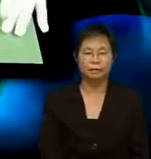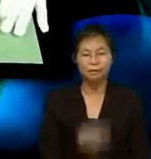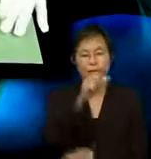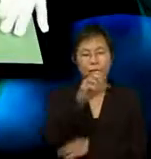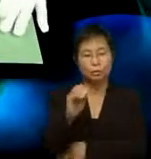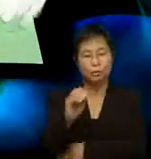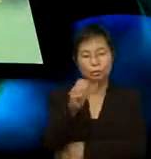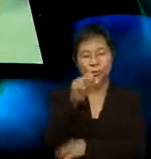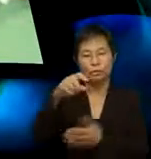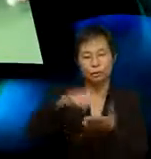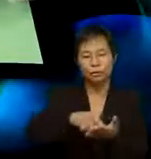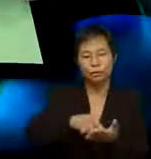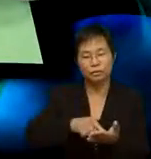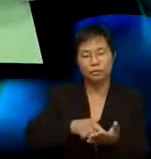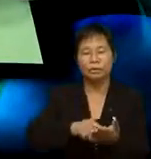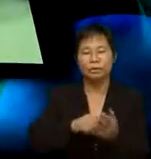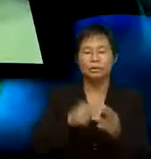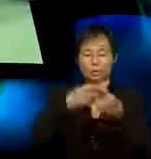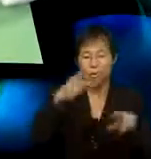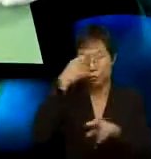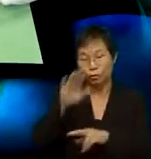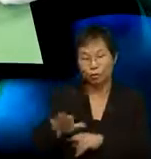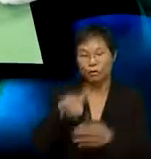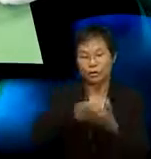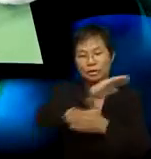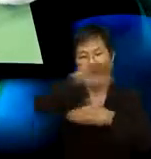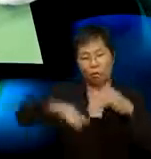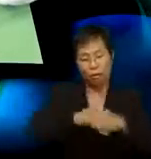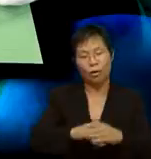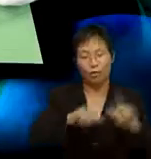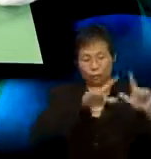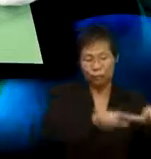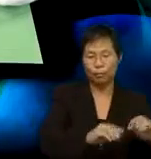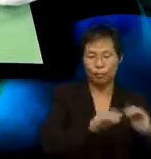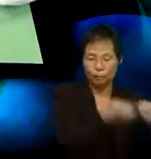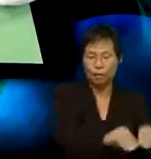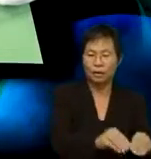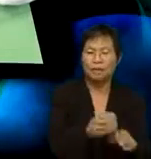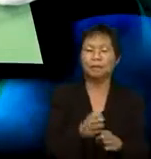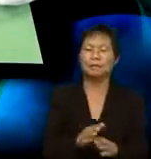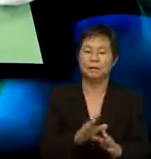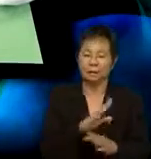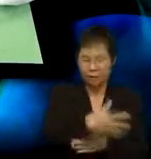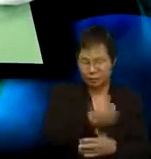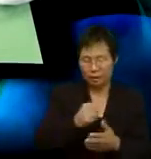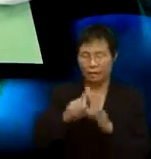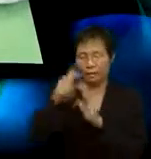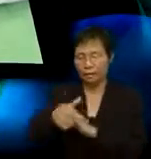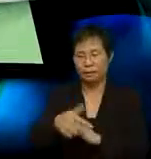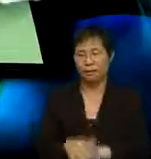So this one is ready for use. That's all, but put it aside and we'll take it out later.